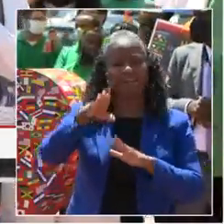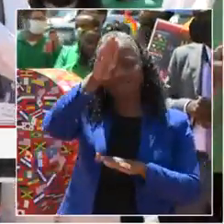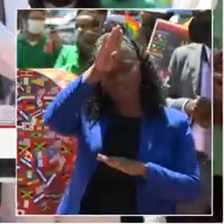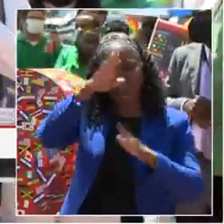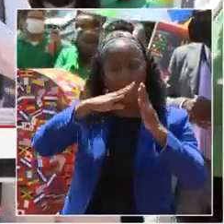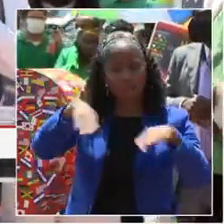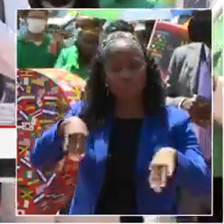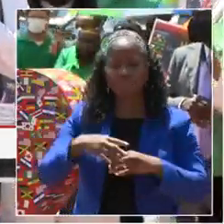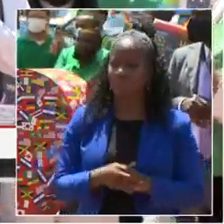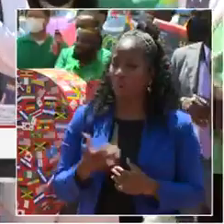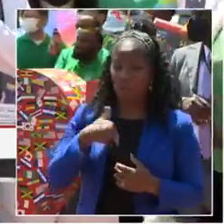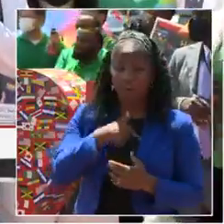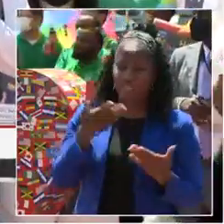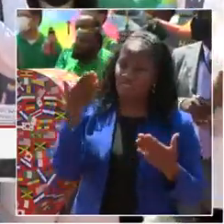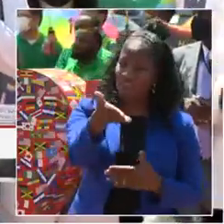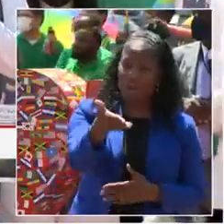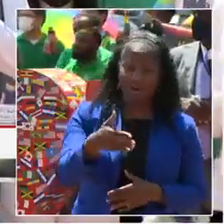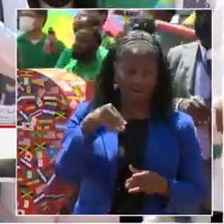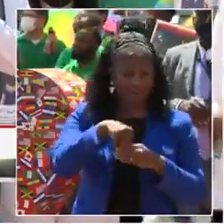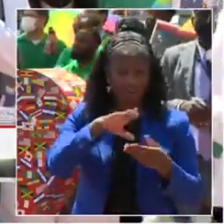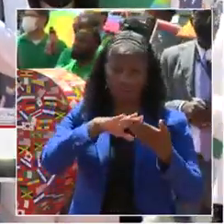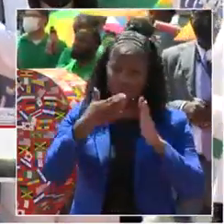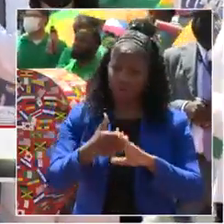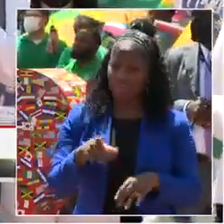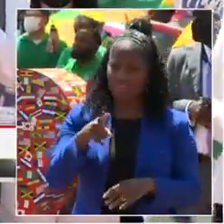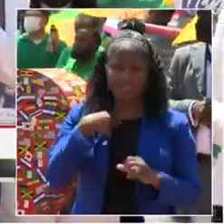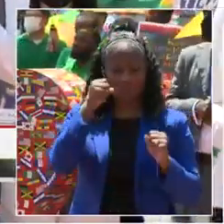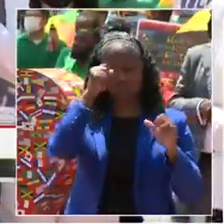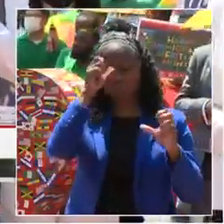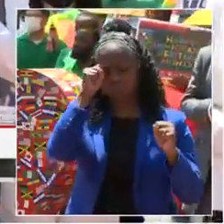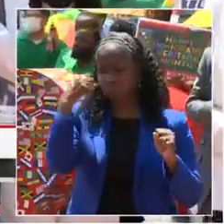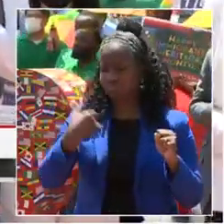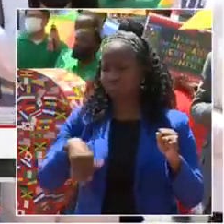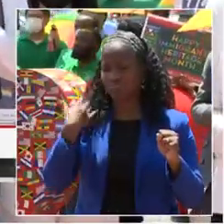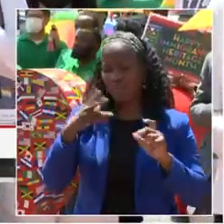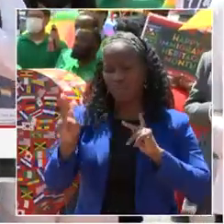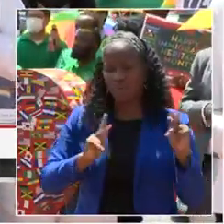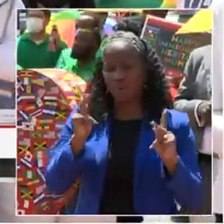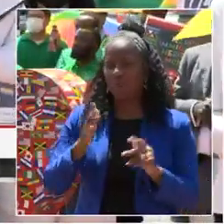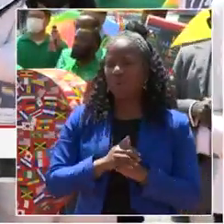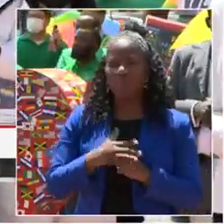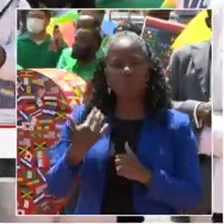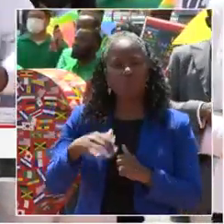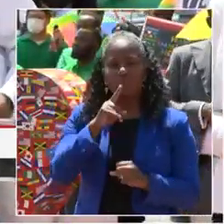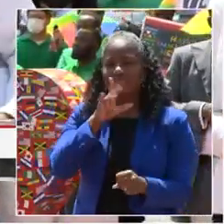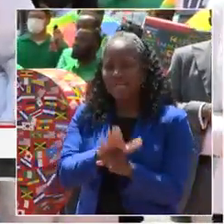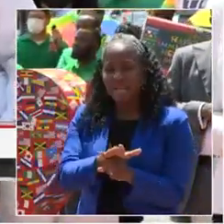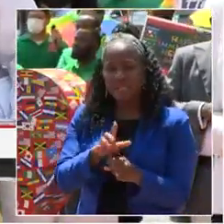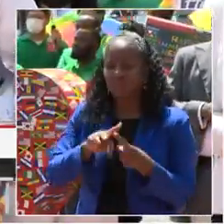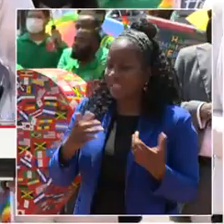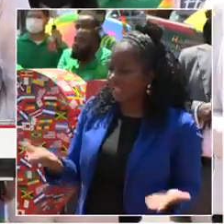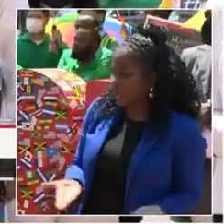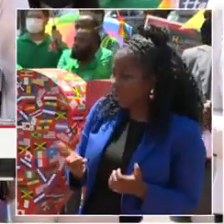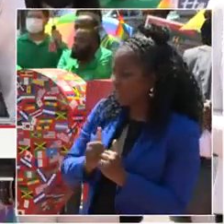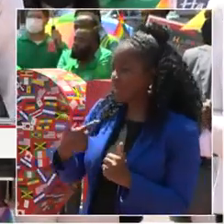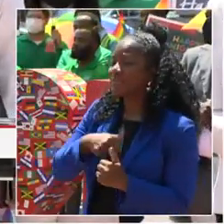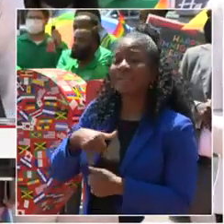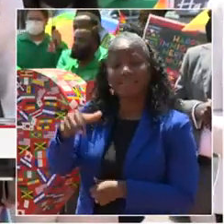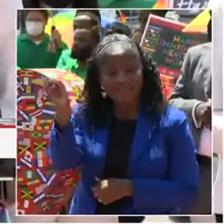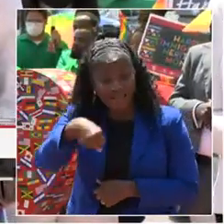there. These are amazing folks, and they're dedicated to being here. Yes, they'll be out there